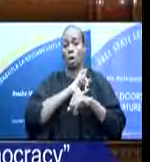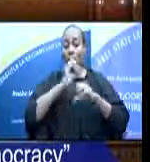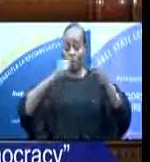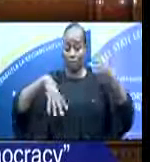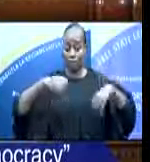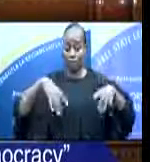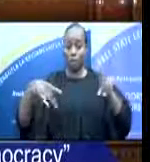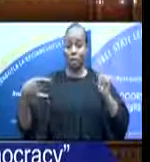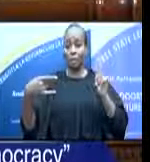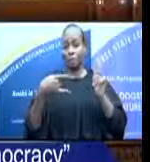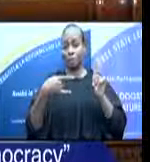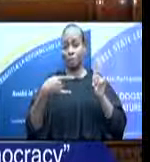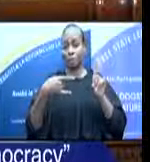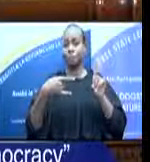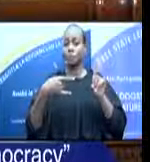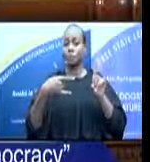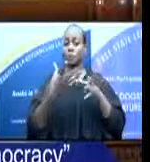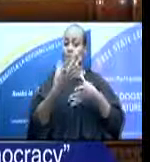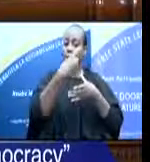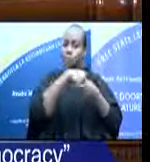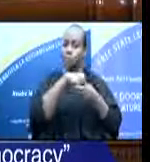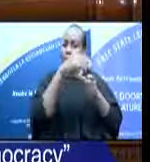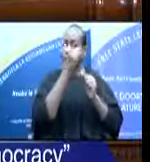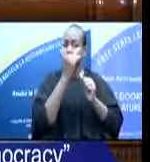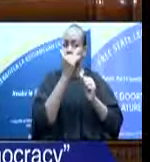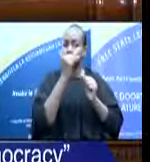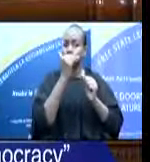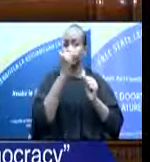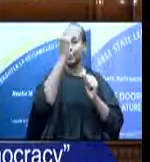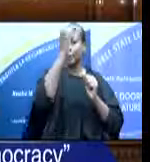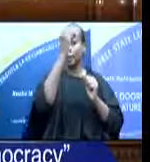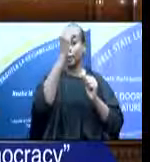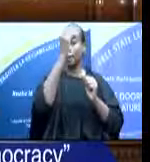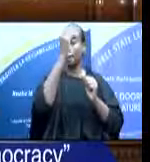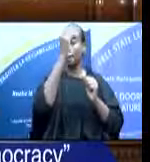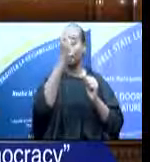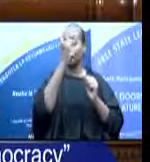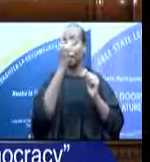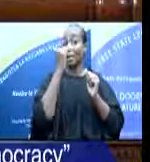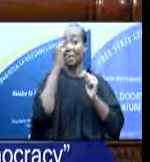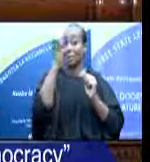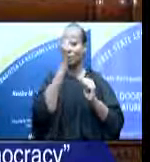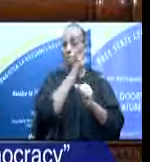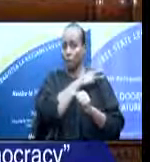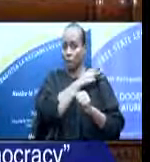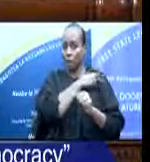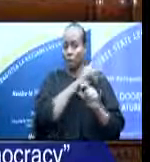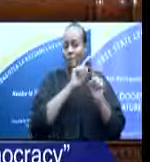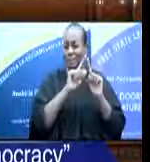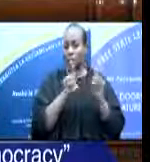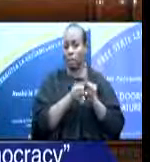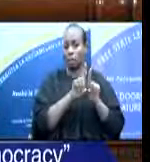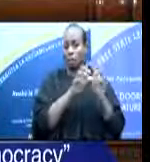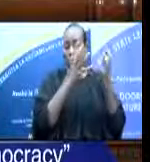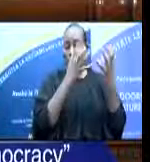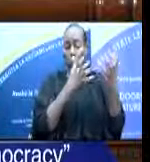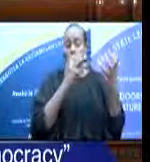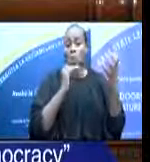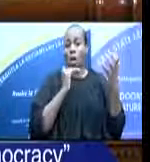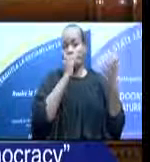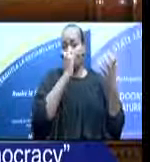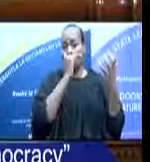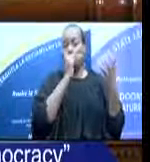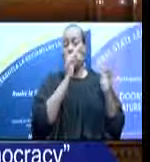fraud invariably involves senior management and the amounts are significant. The